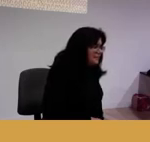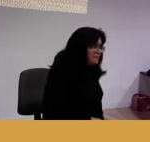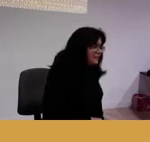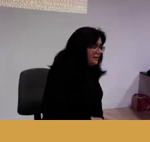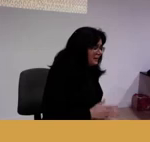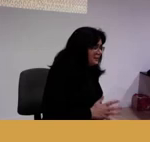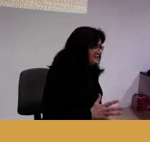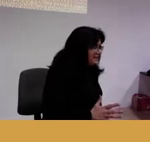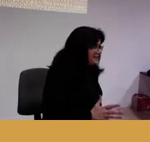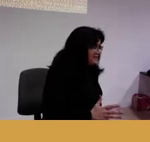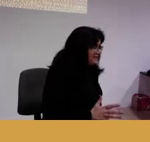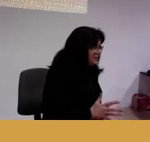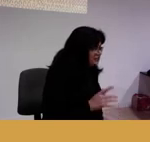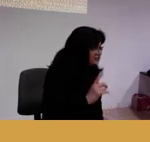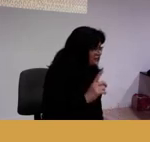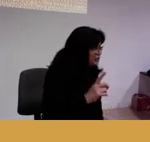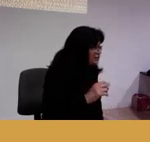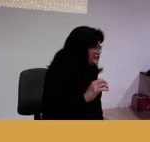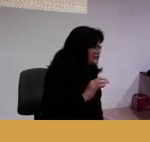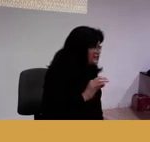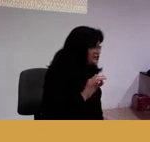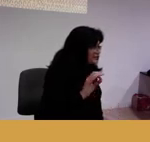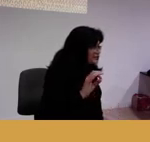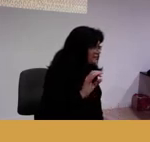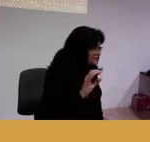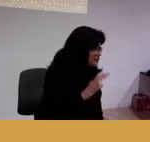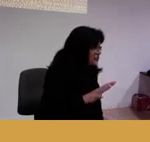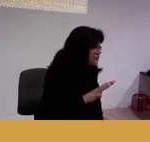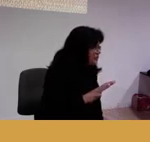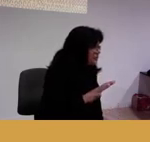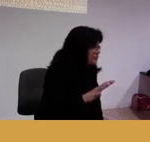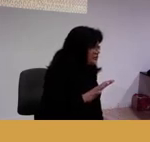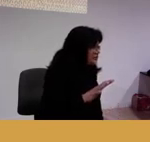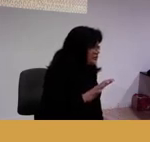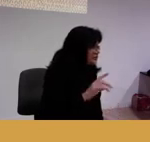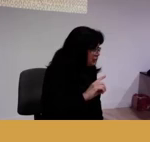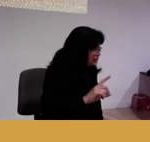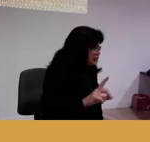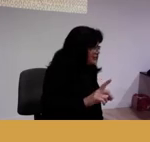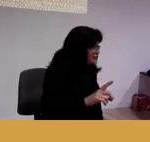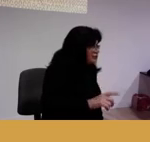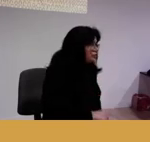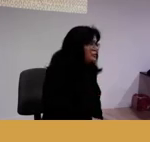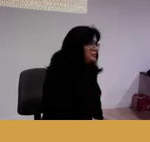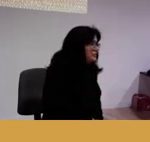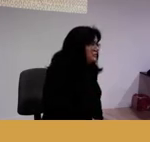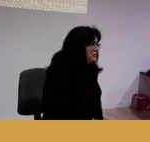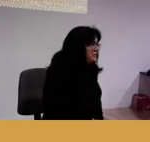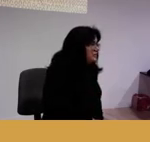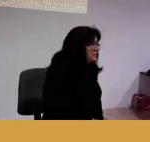Now, and then I'd say, it's the only subject that's compulsory all the way through